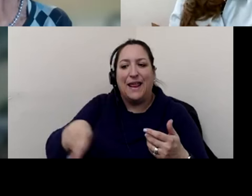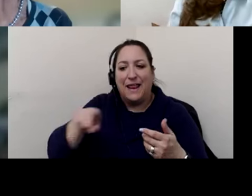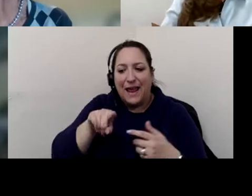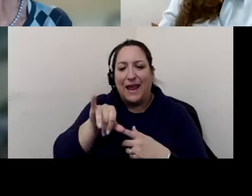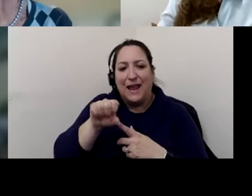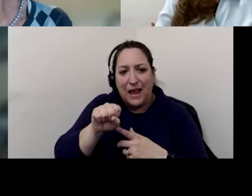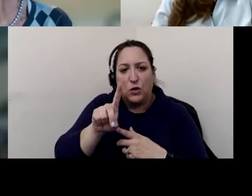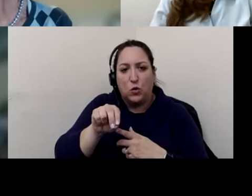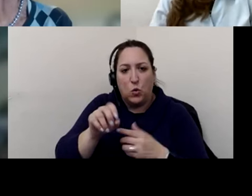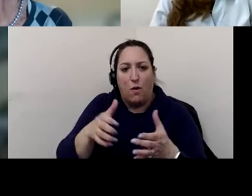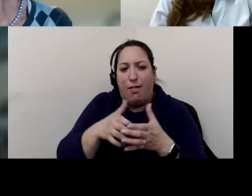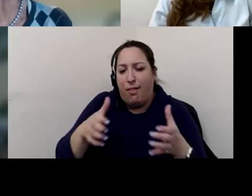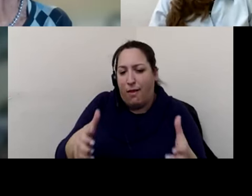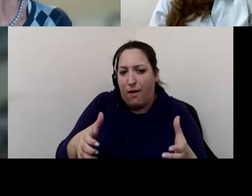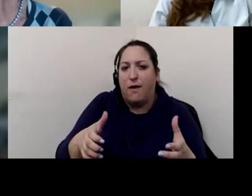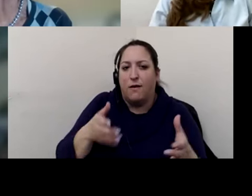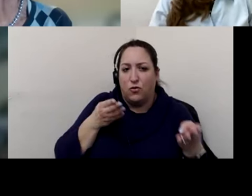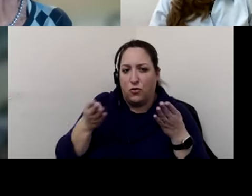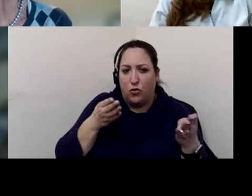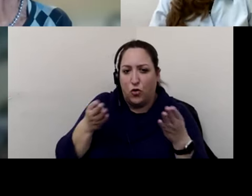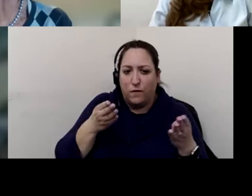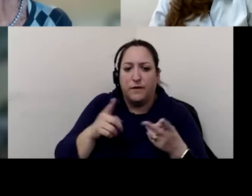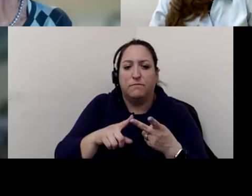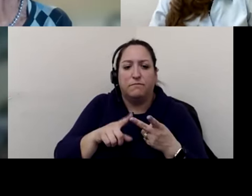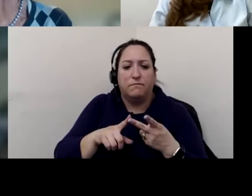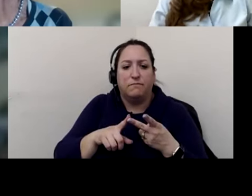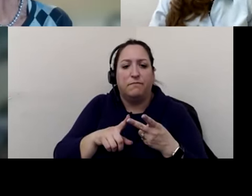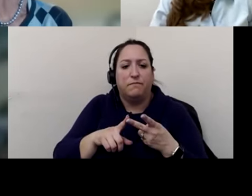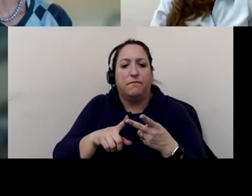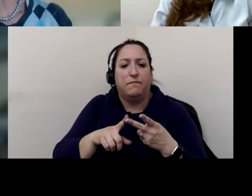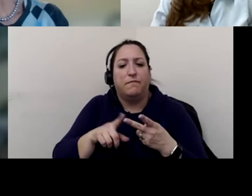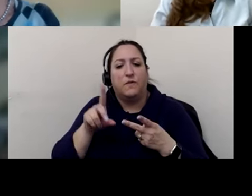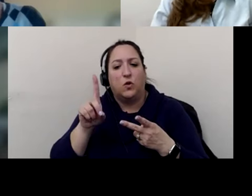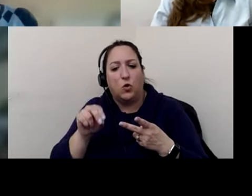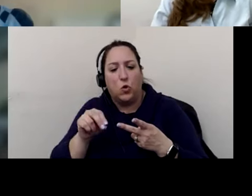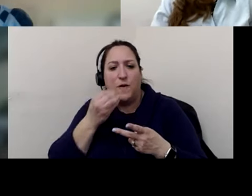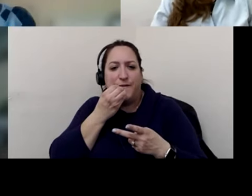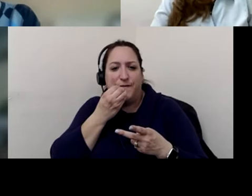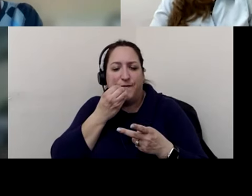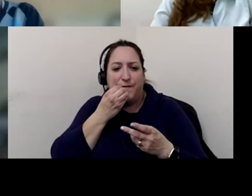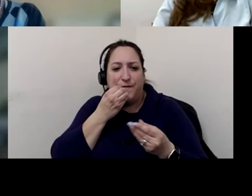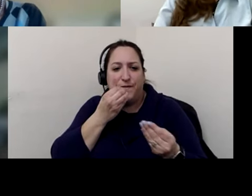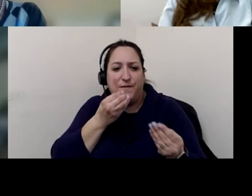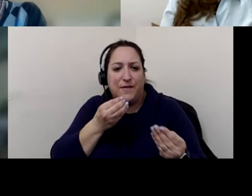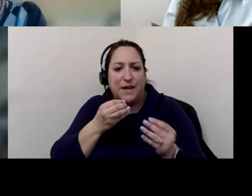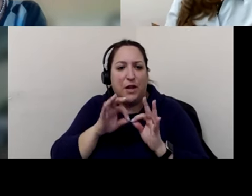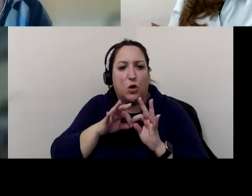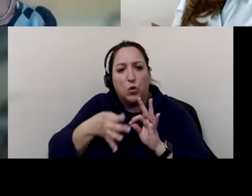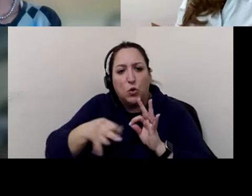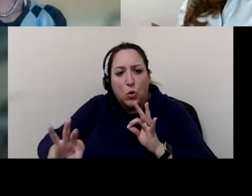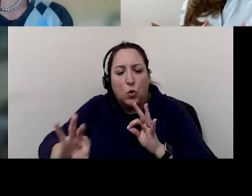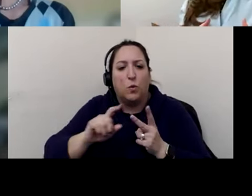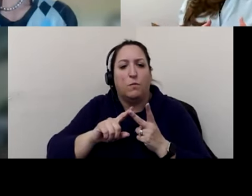a lot of these services. They do the feeding tubes, they do ileostomy bags,